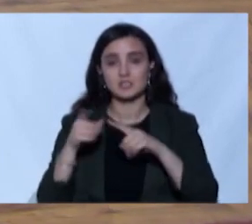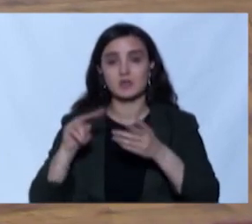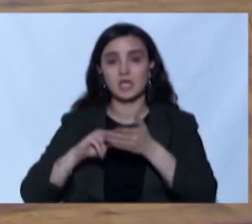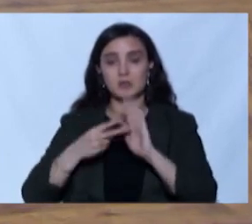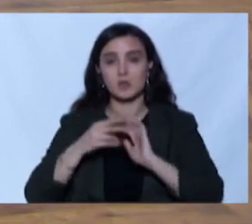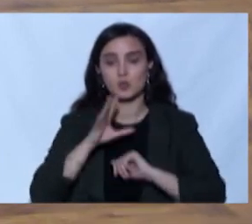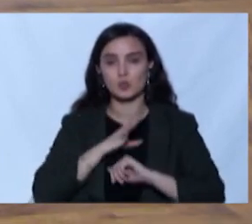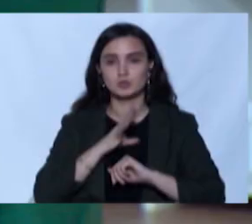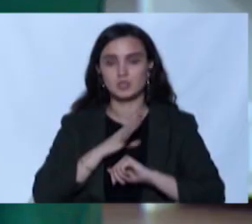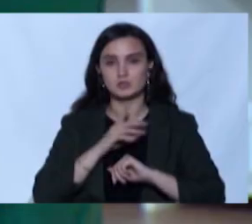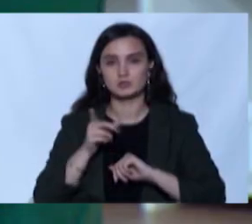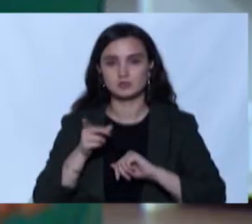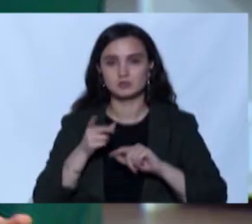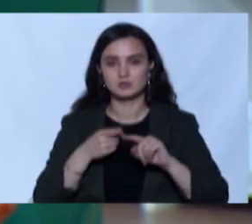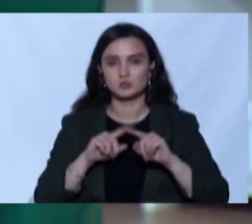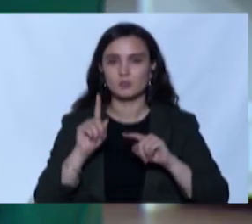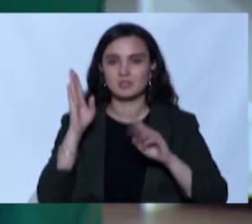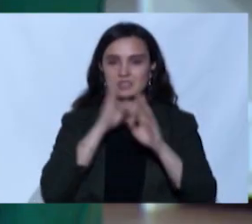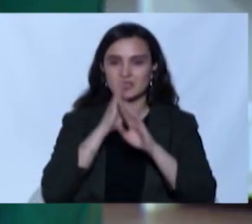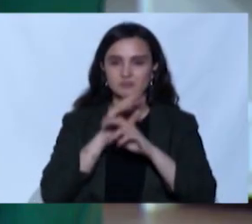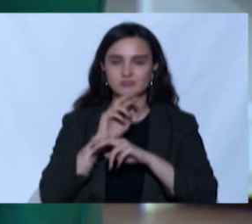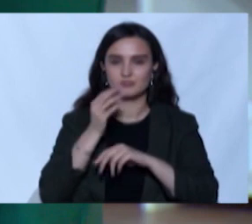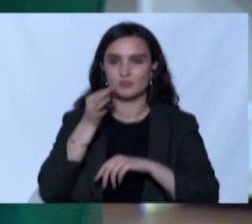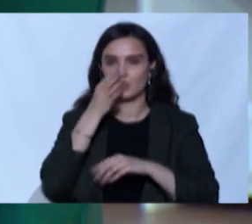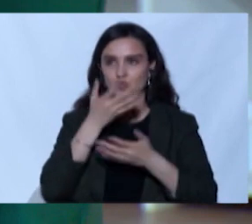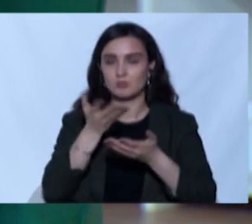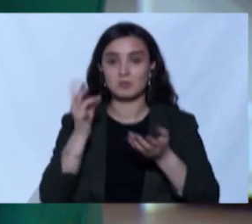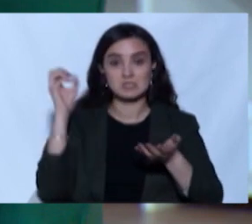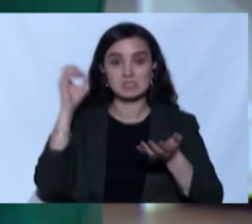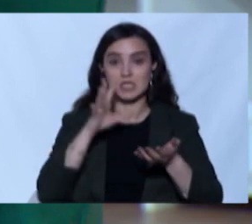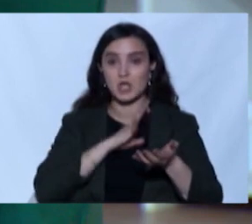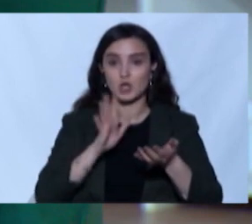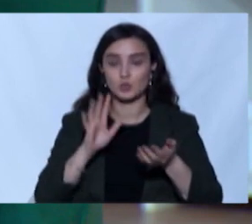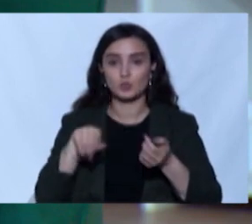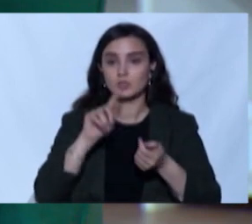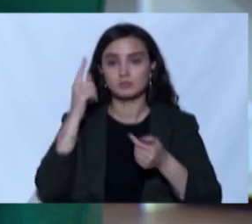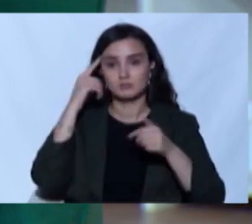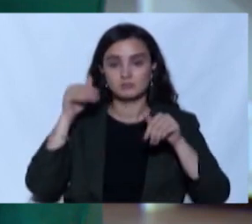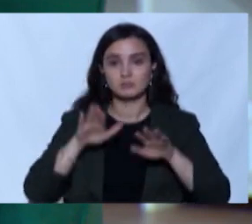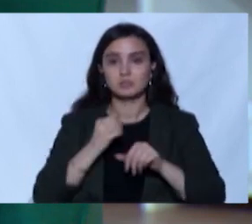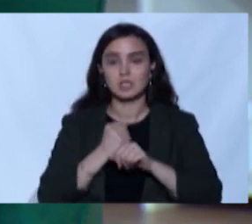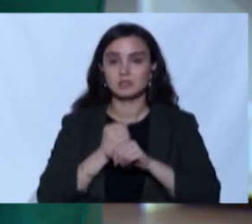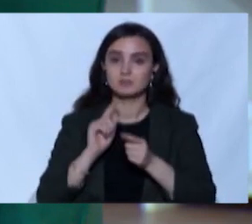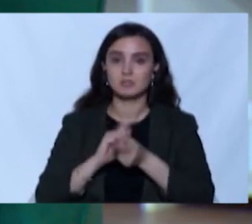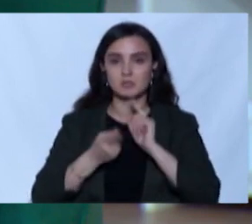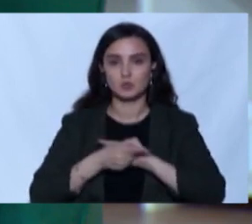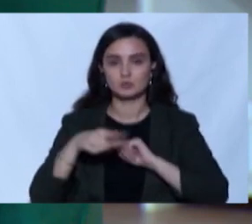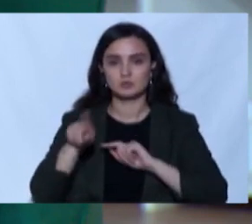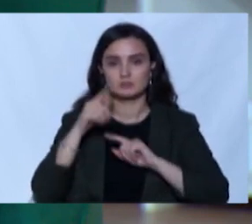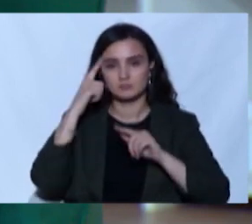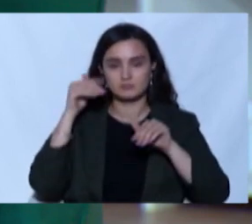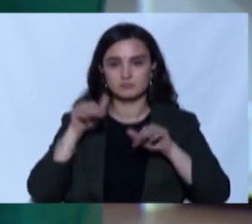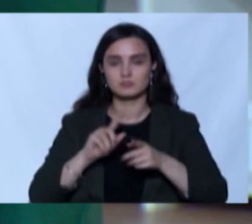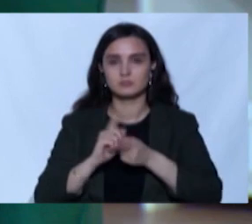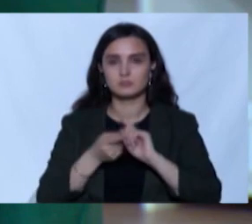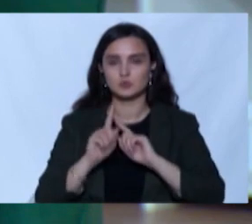time outside in nature to enjoy the weather, but of course there was no sun. So what did they decide to do instead? They decided to tell